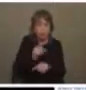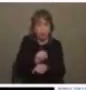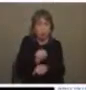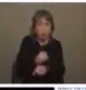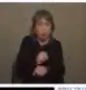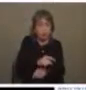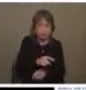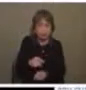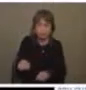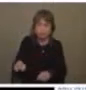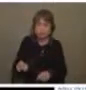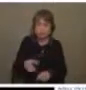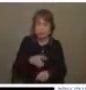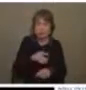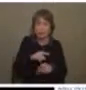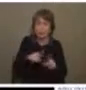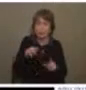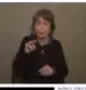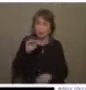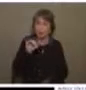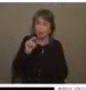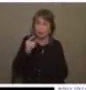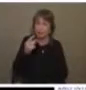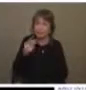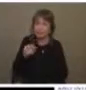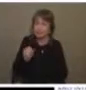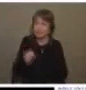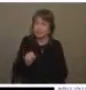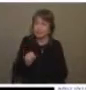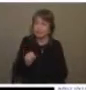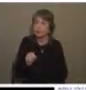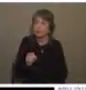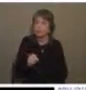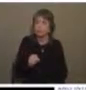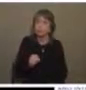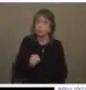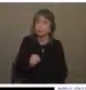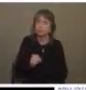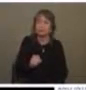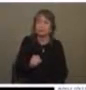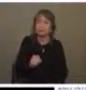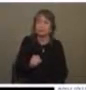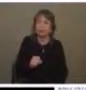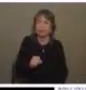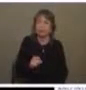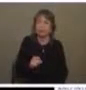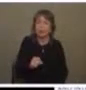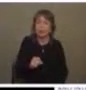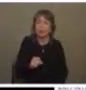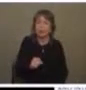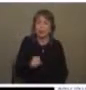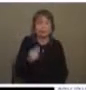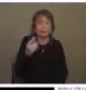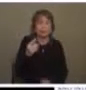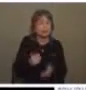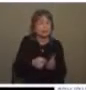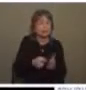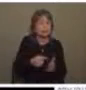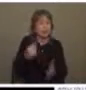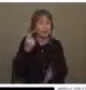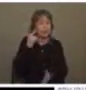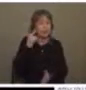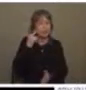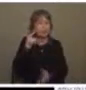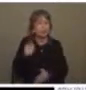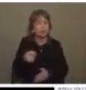example, as it argues that, and I'm not just trying to pinpoint on that report. I think these are arguments that one hears in common discourse in Puerto